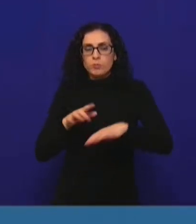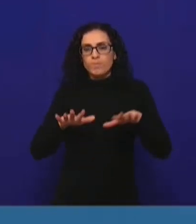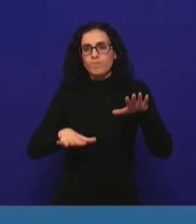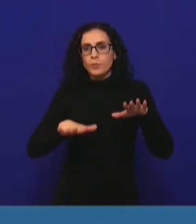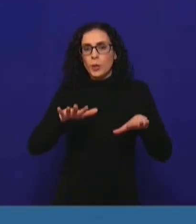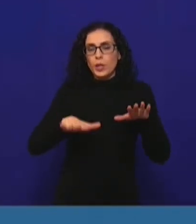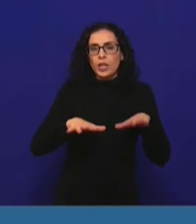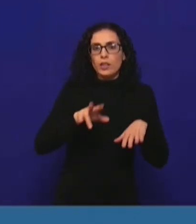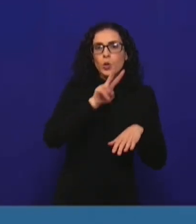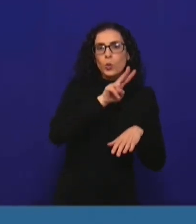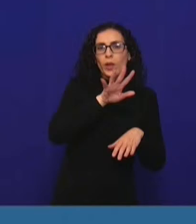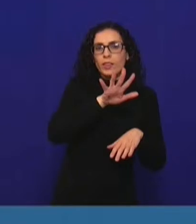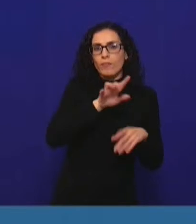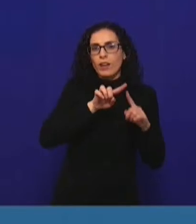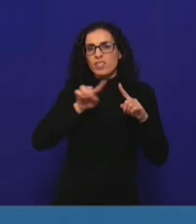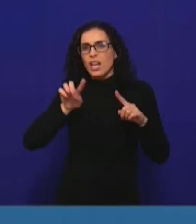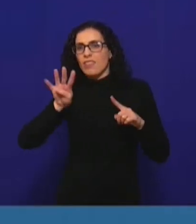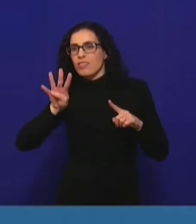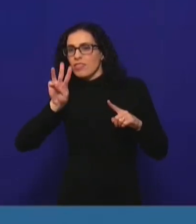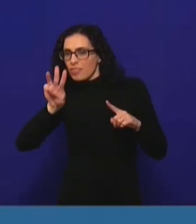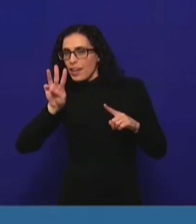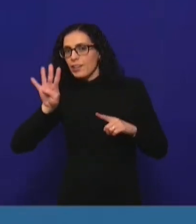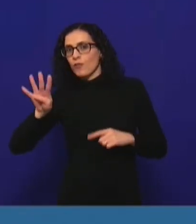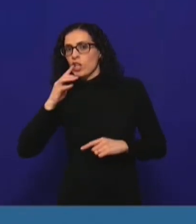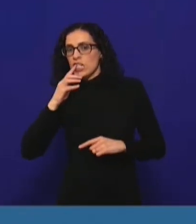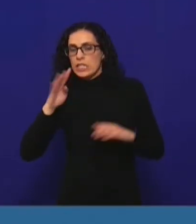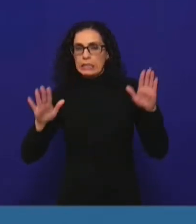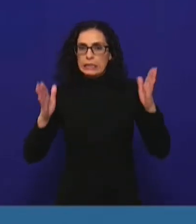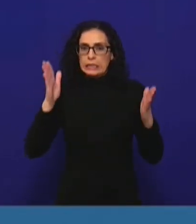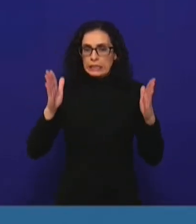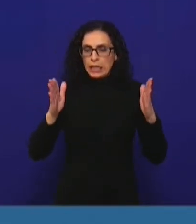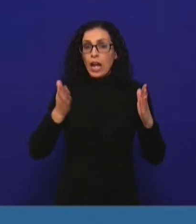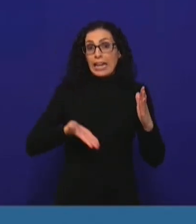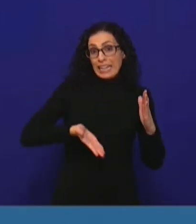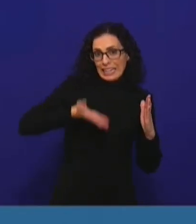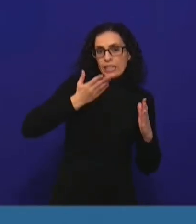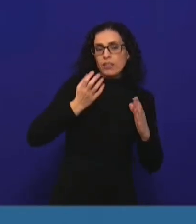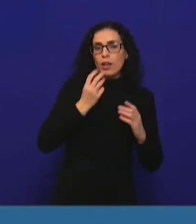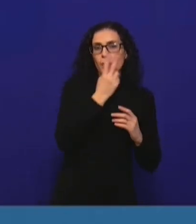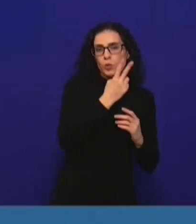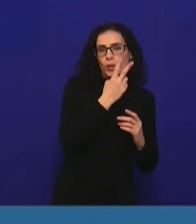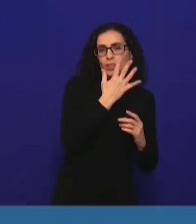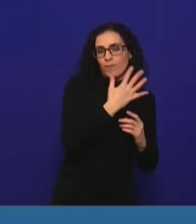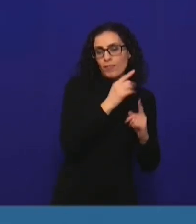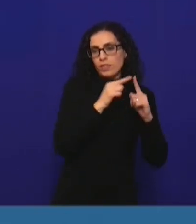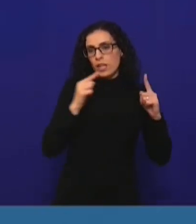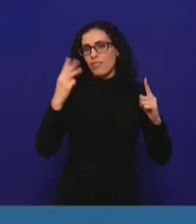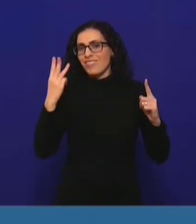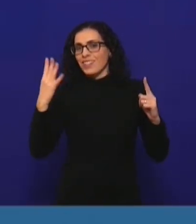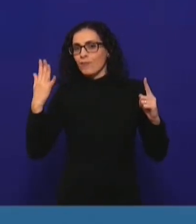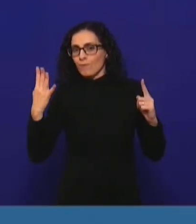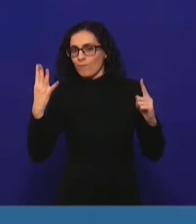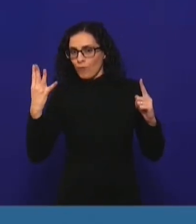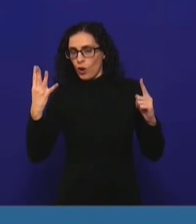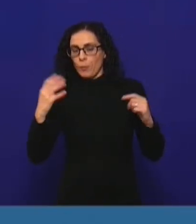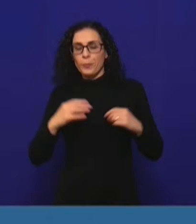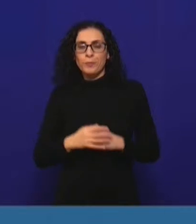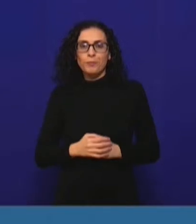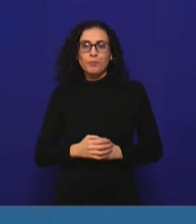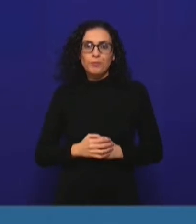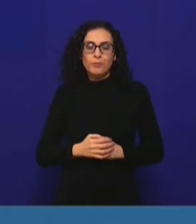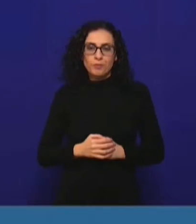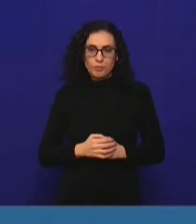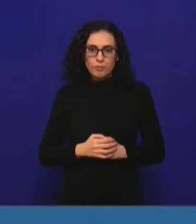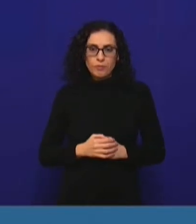bejn 25 to 34 years. Infatti l-average age tal-persuni attivi li għandna bħalissa huwa